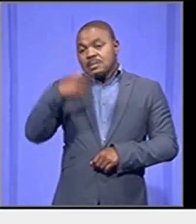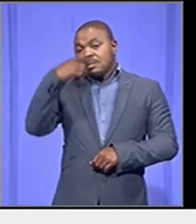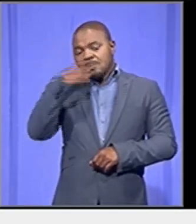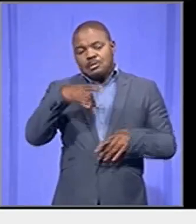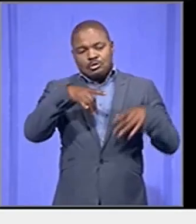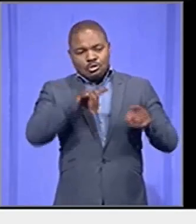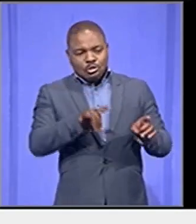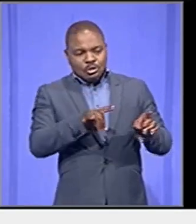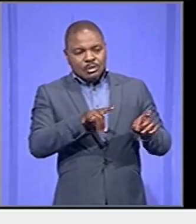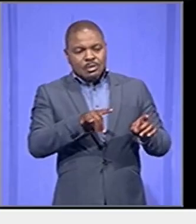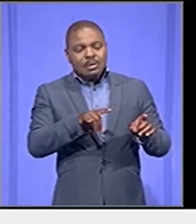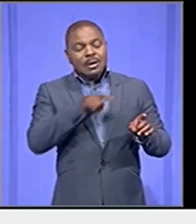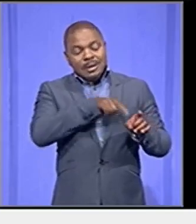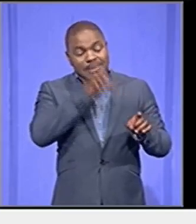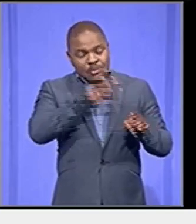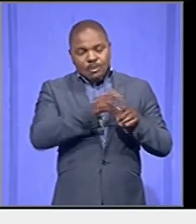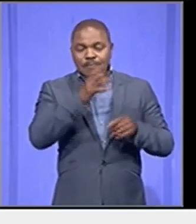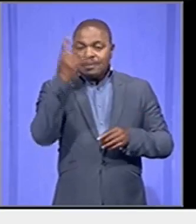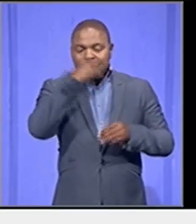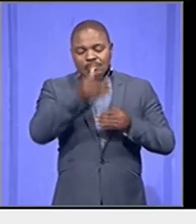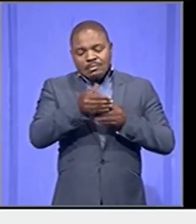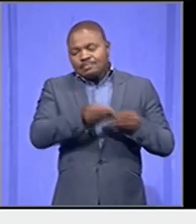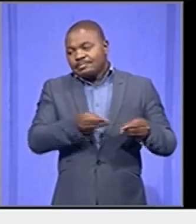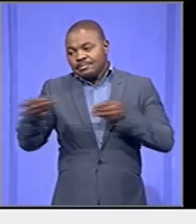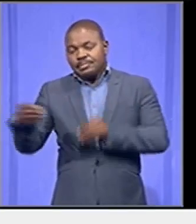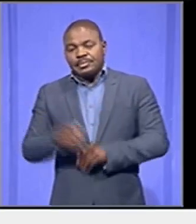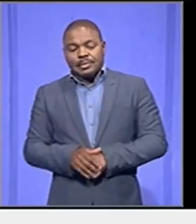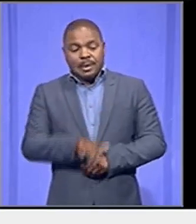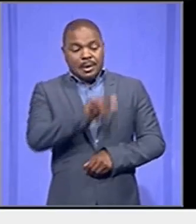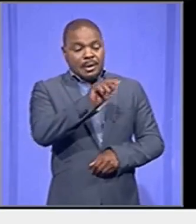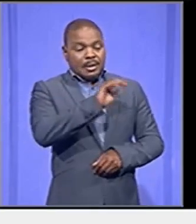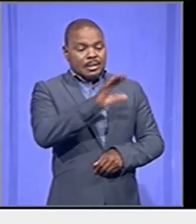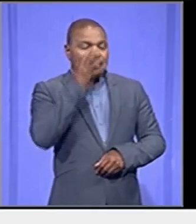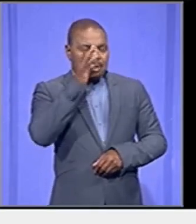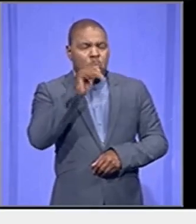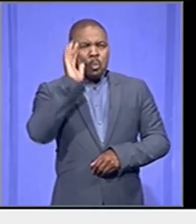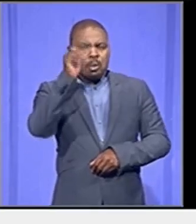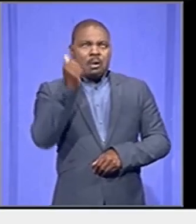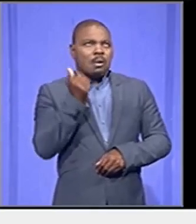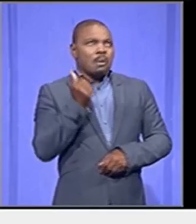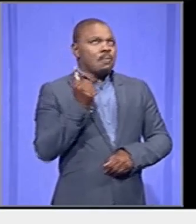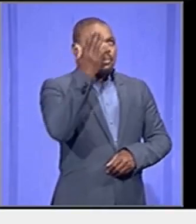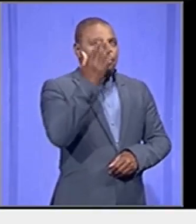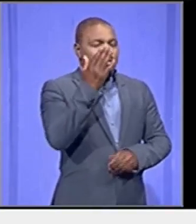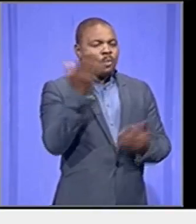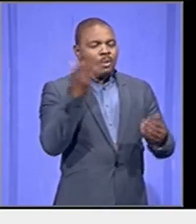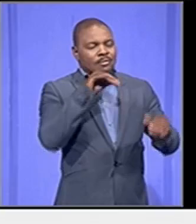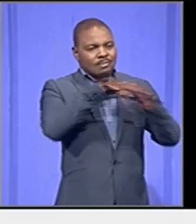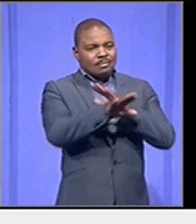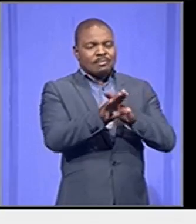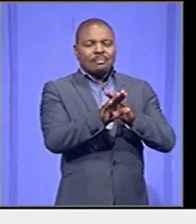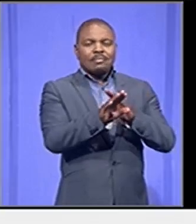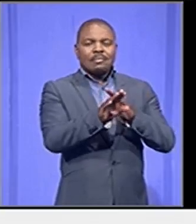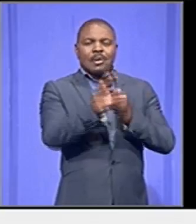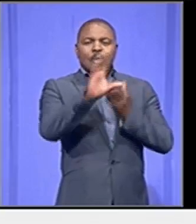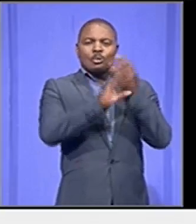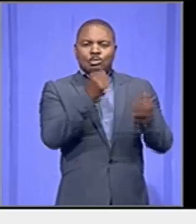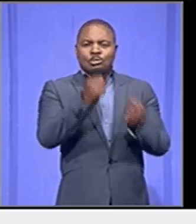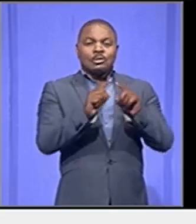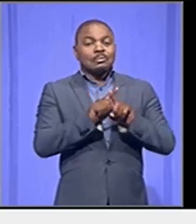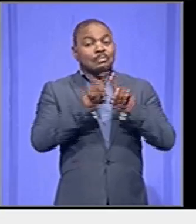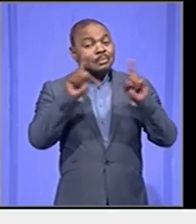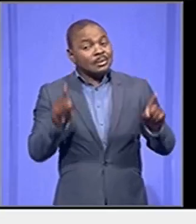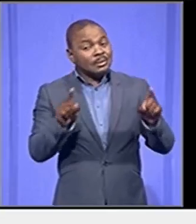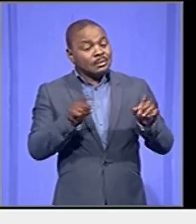within 5 days. The ANC initially indicated that it would appeal this ruling to the Constitutional Court. However,